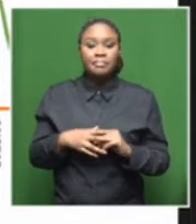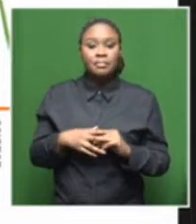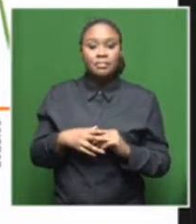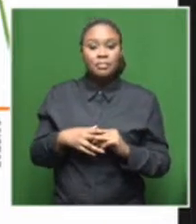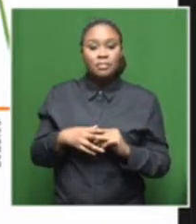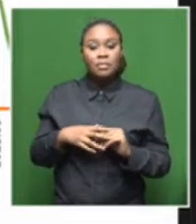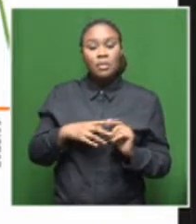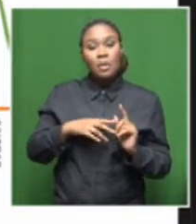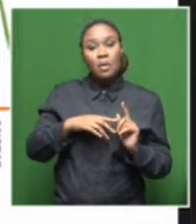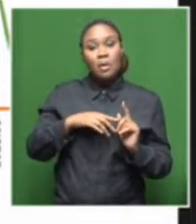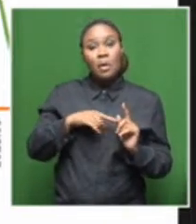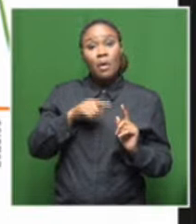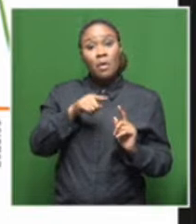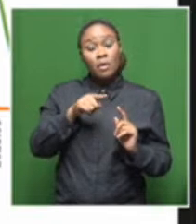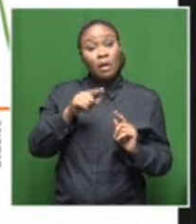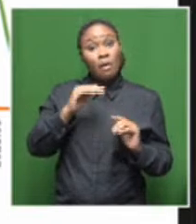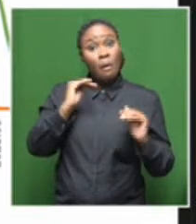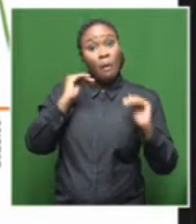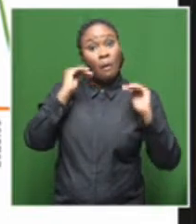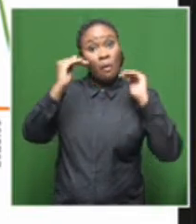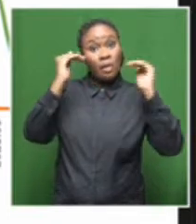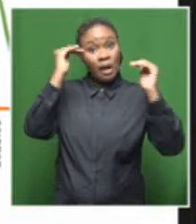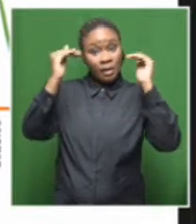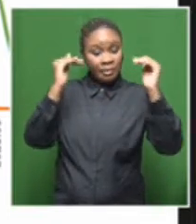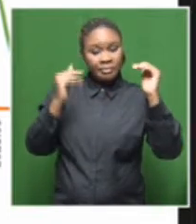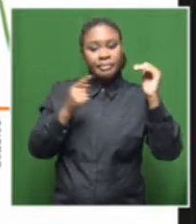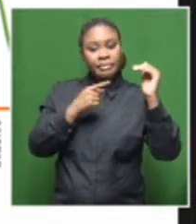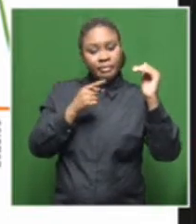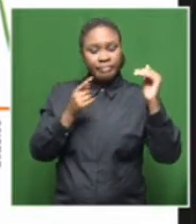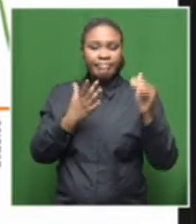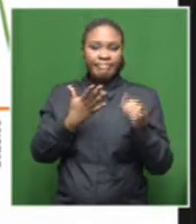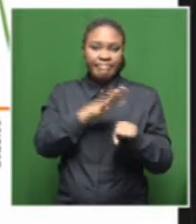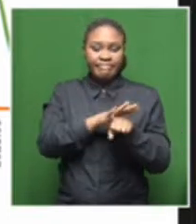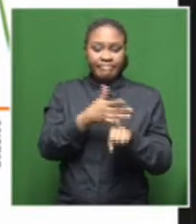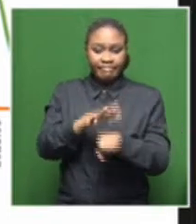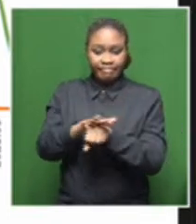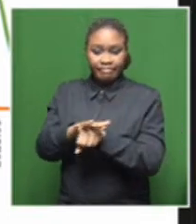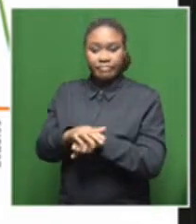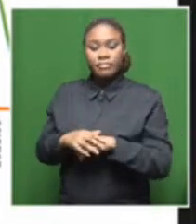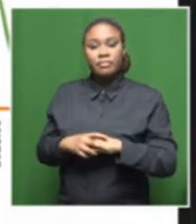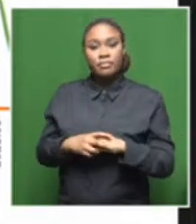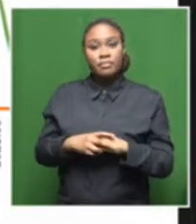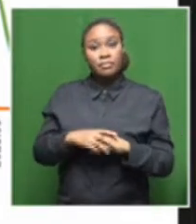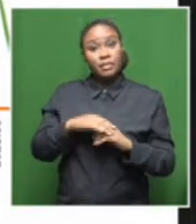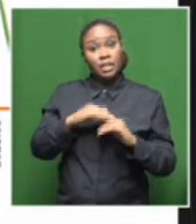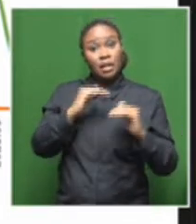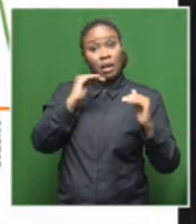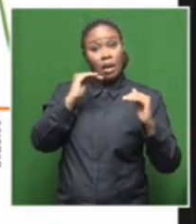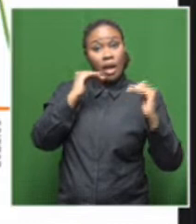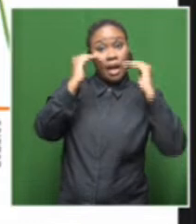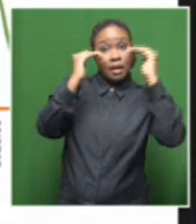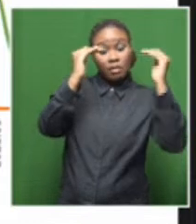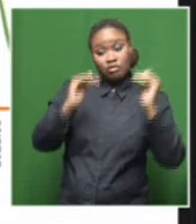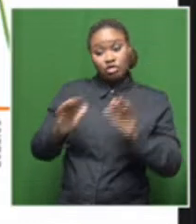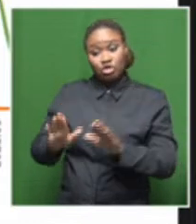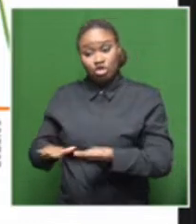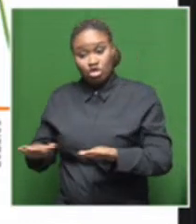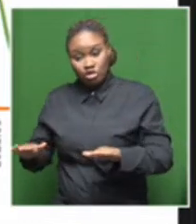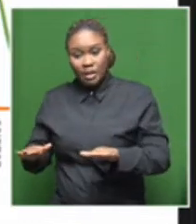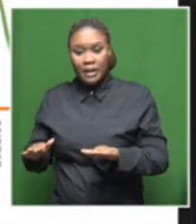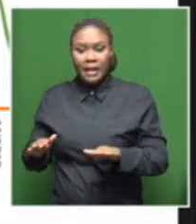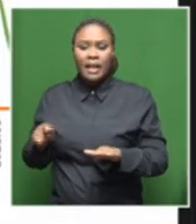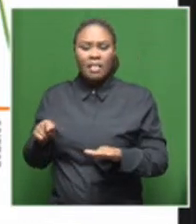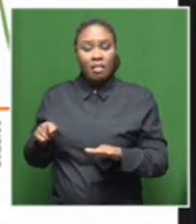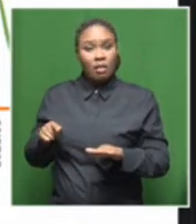occurred in the oldest age groups. But again, when you compare over 20s and children, children make up a very small proportion